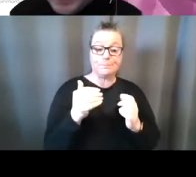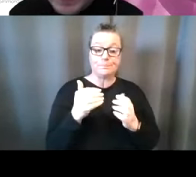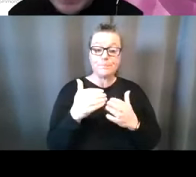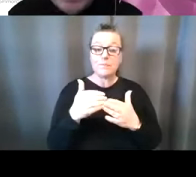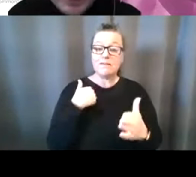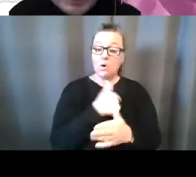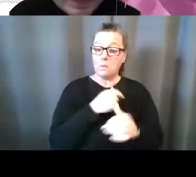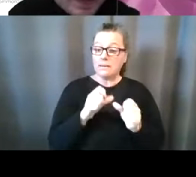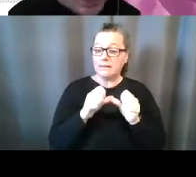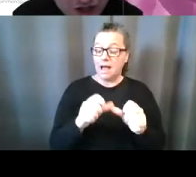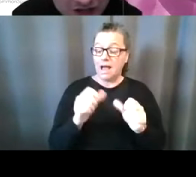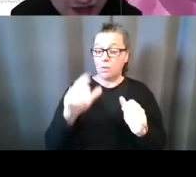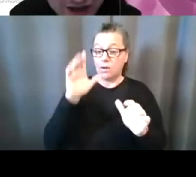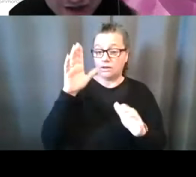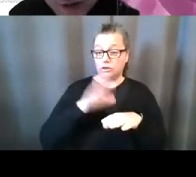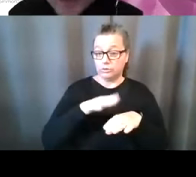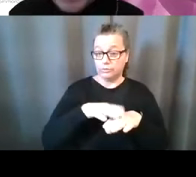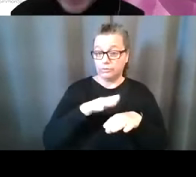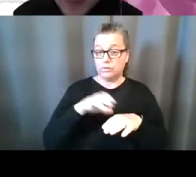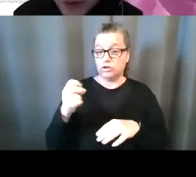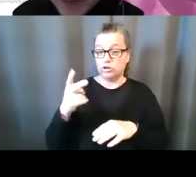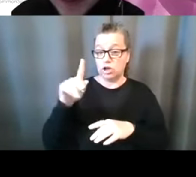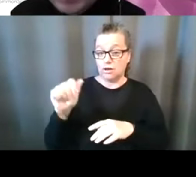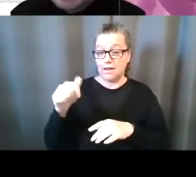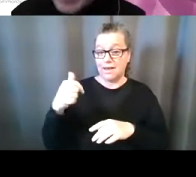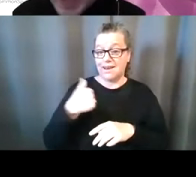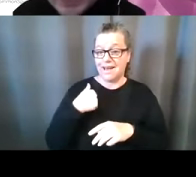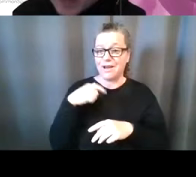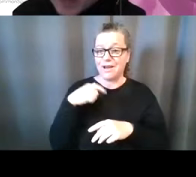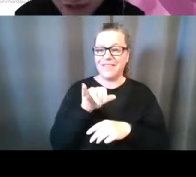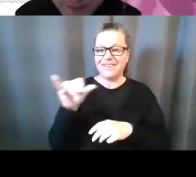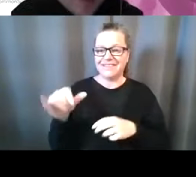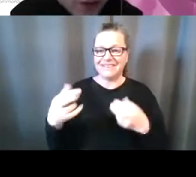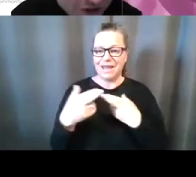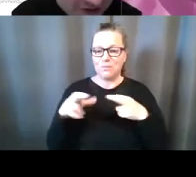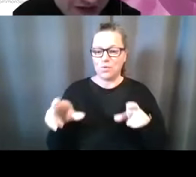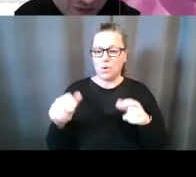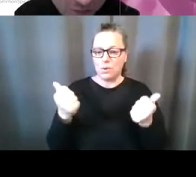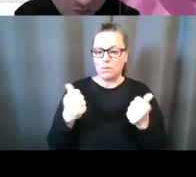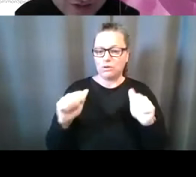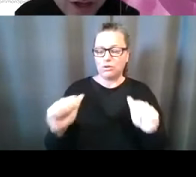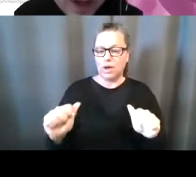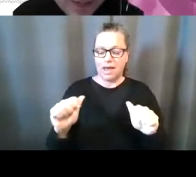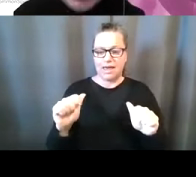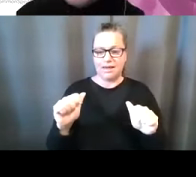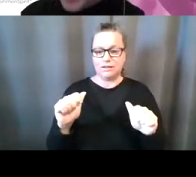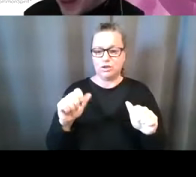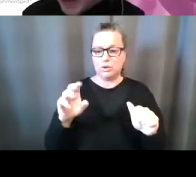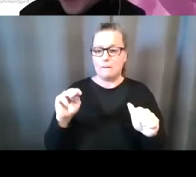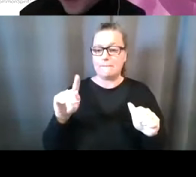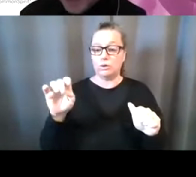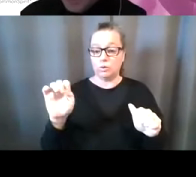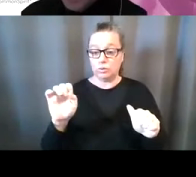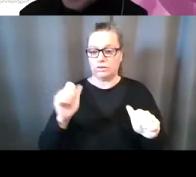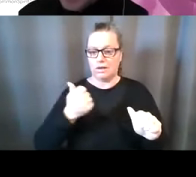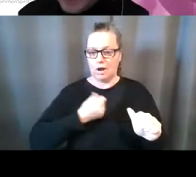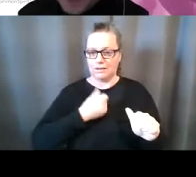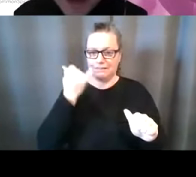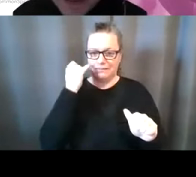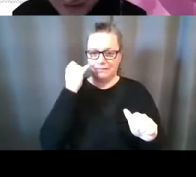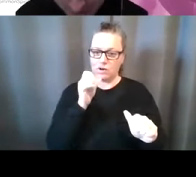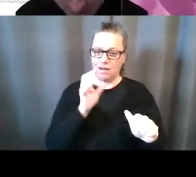just wanted to give you a heads up that Shauna and I are in the same room, so we'll try to be really good about muting ourselves when we're not talking, but apologies in advance if you